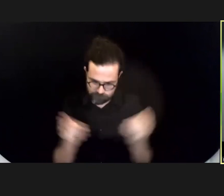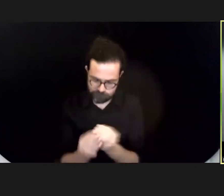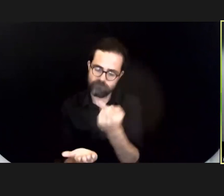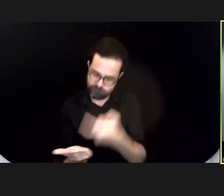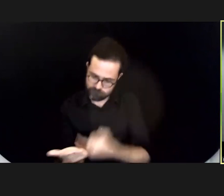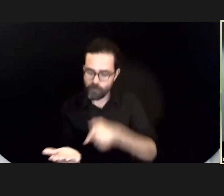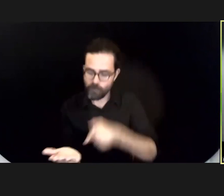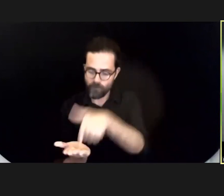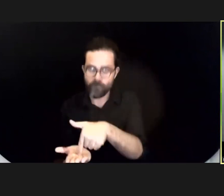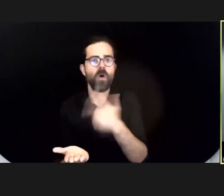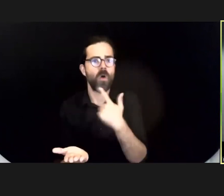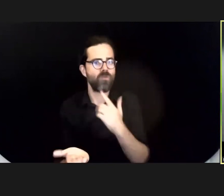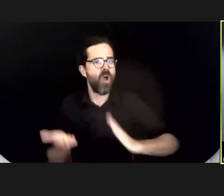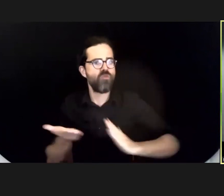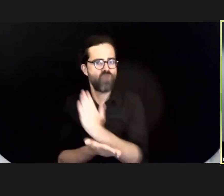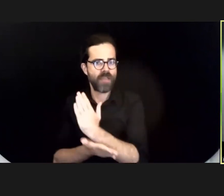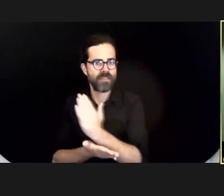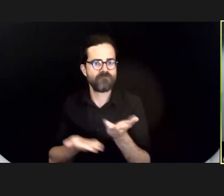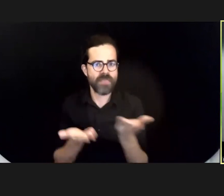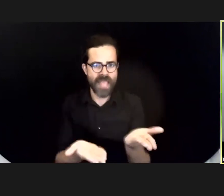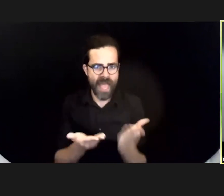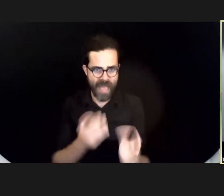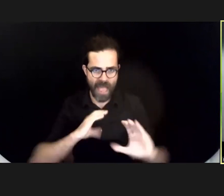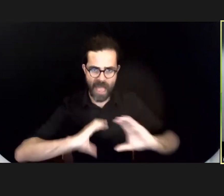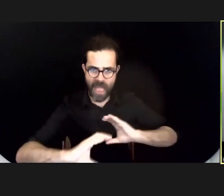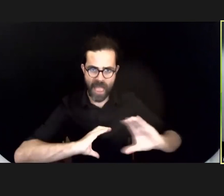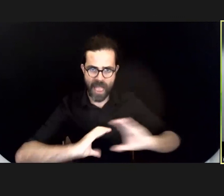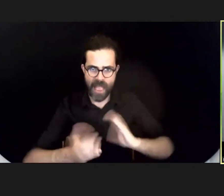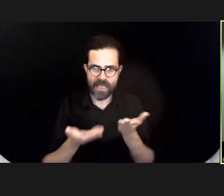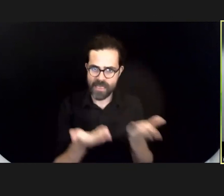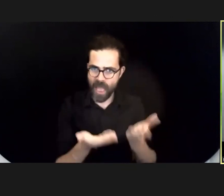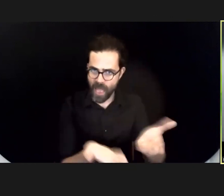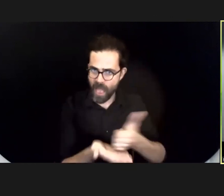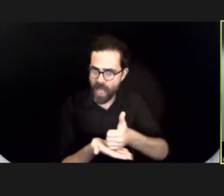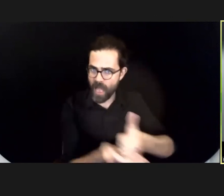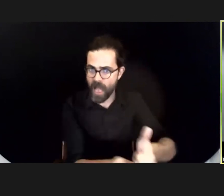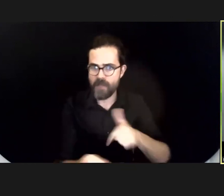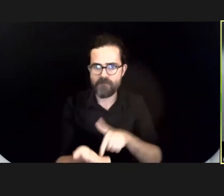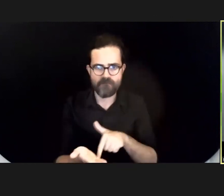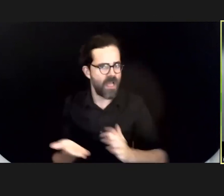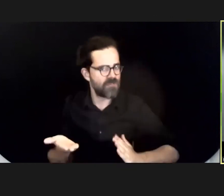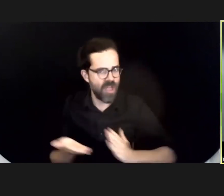right that everybody should have access to.